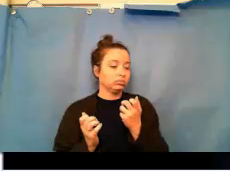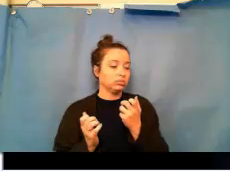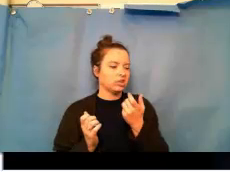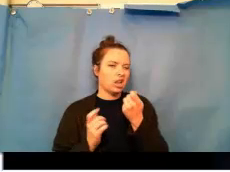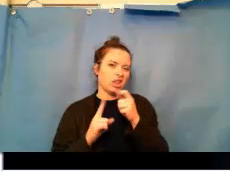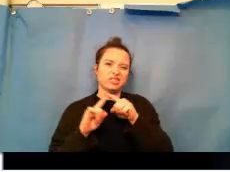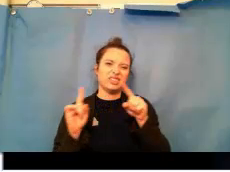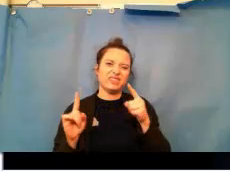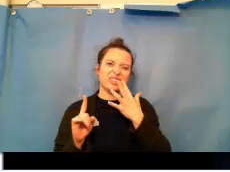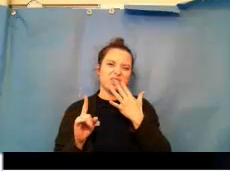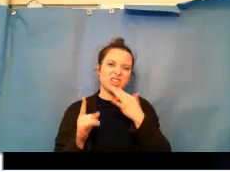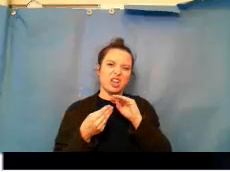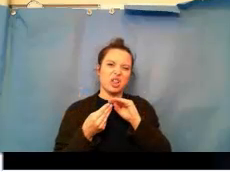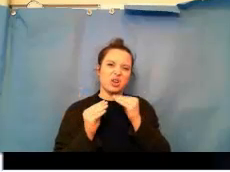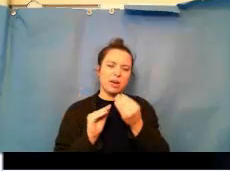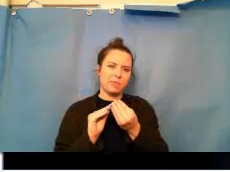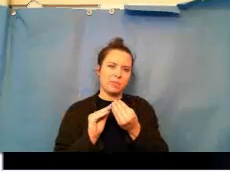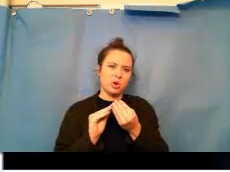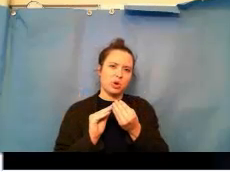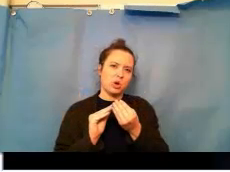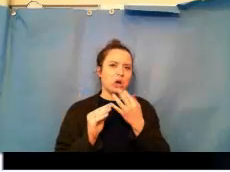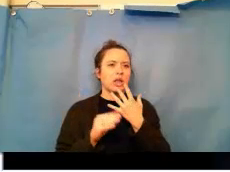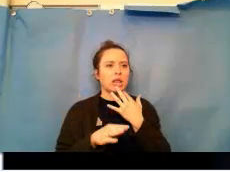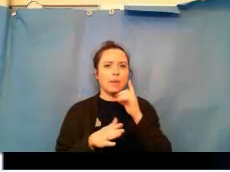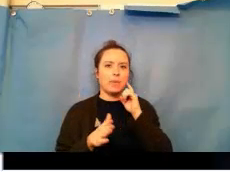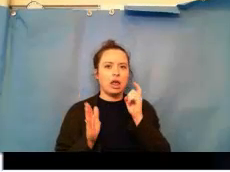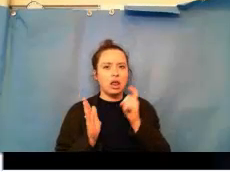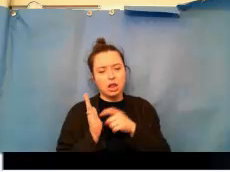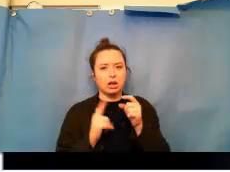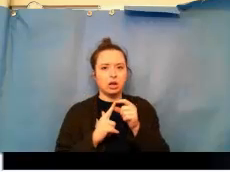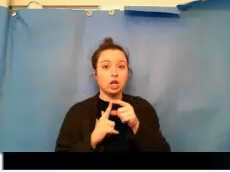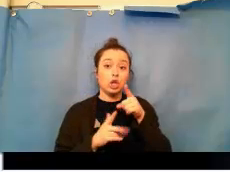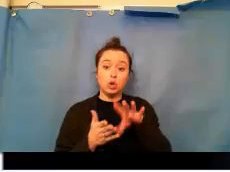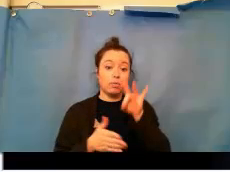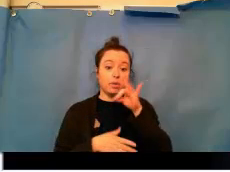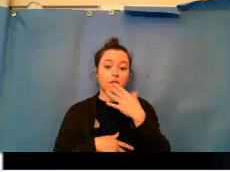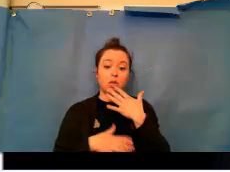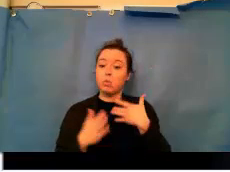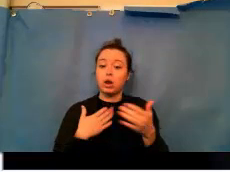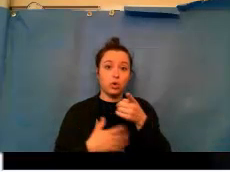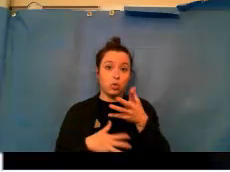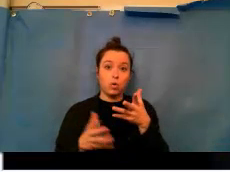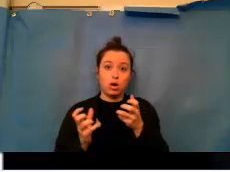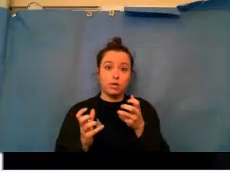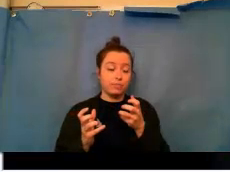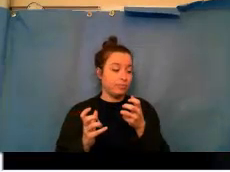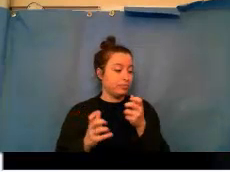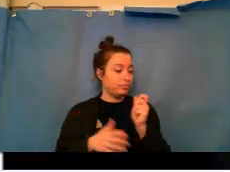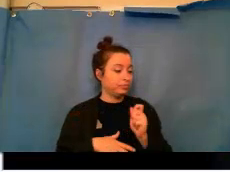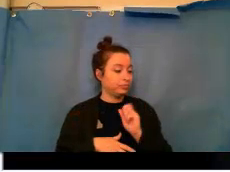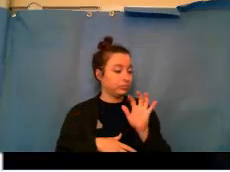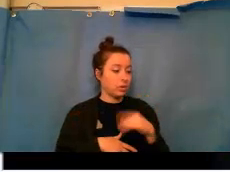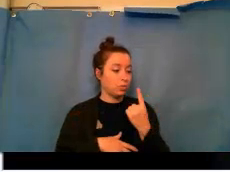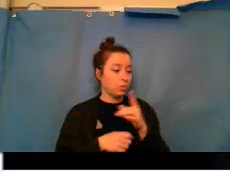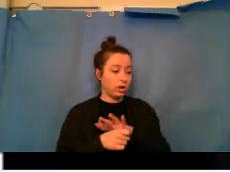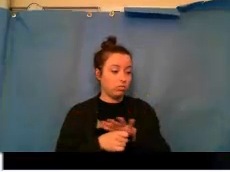different than our color by number or our color by sight word, because you get to pick the color and then just color